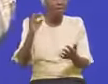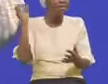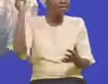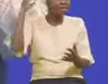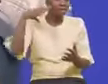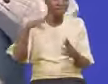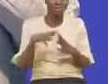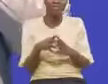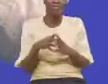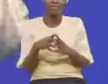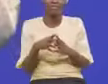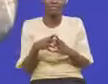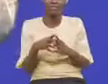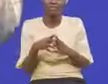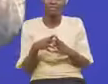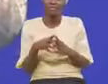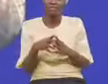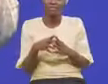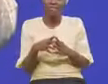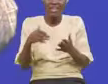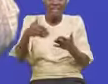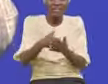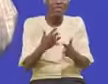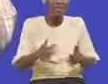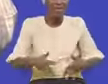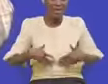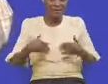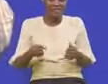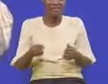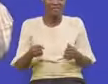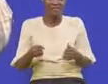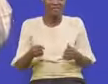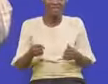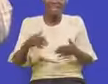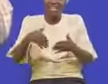Vovo kwakwa de amon vave nana. Agbeye ye nonwa.